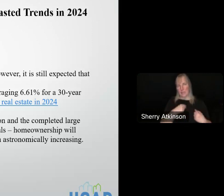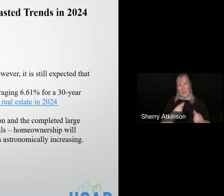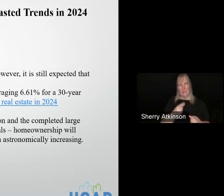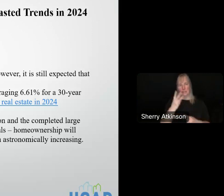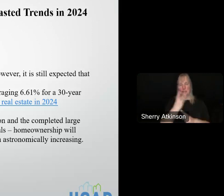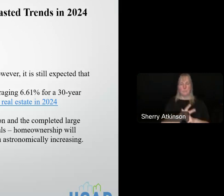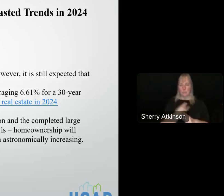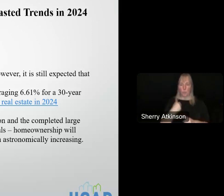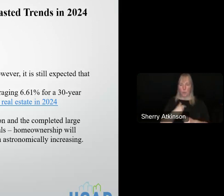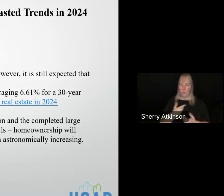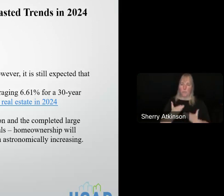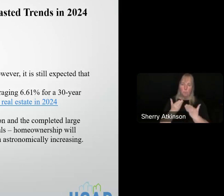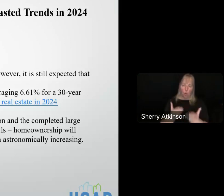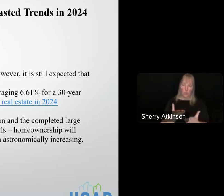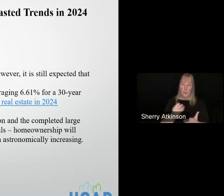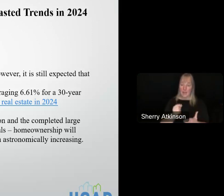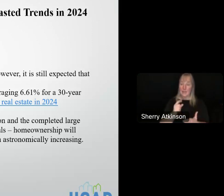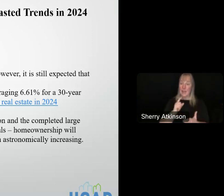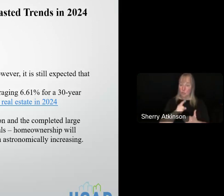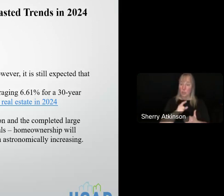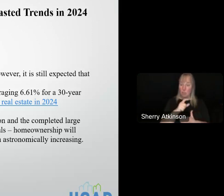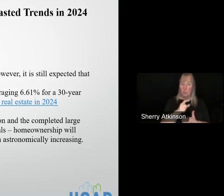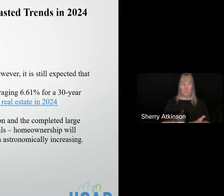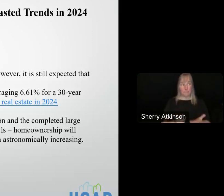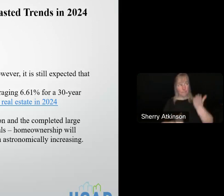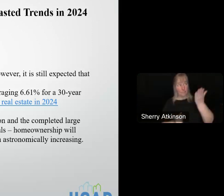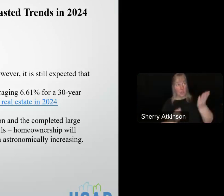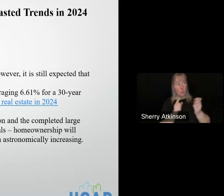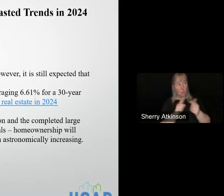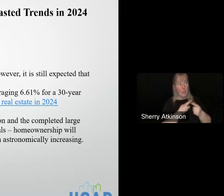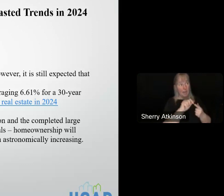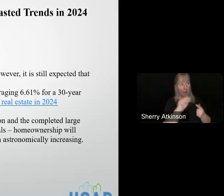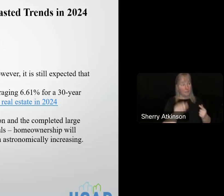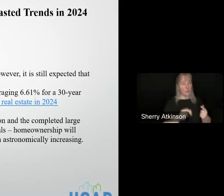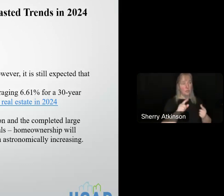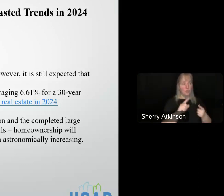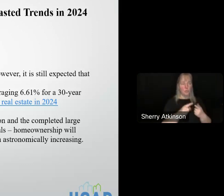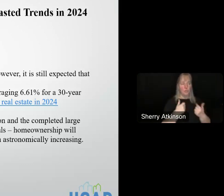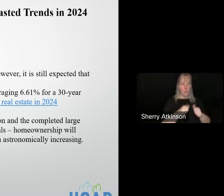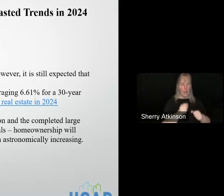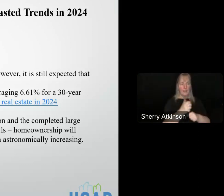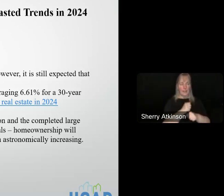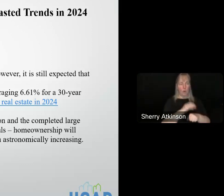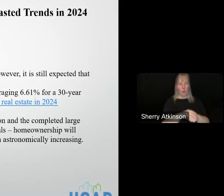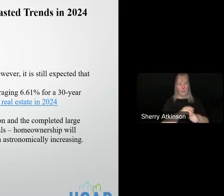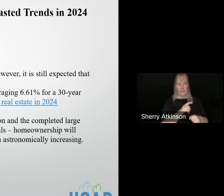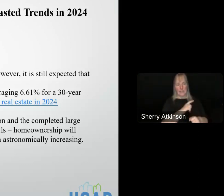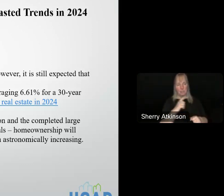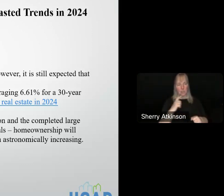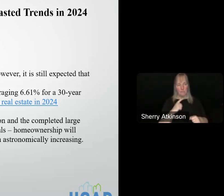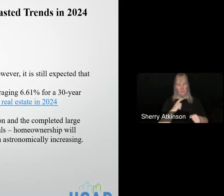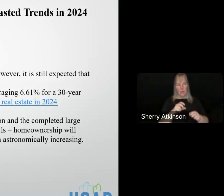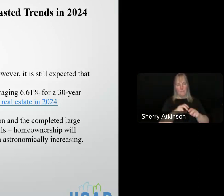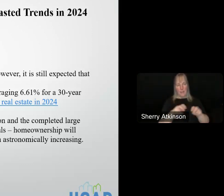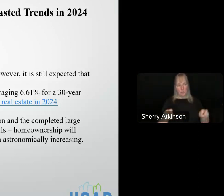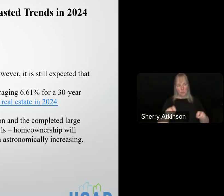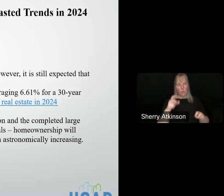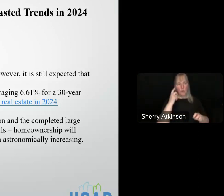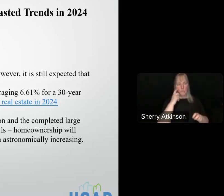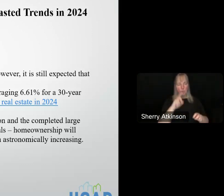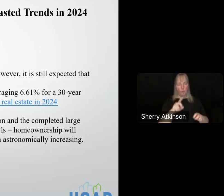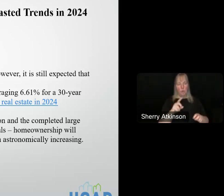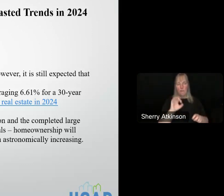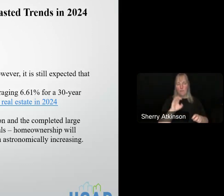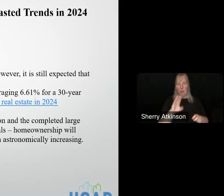were proposing and actually ran it up through Annapolis to try to get on the legislative bench for the February